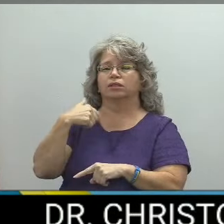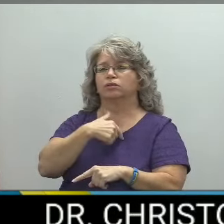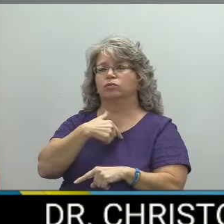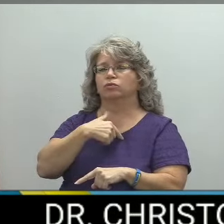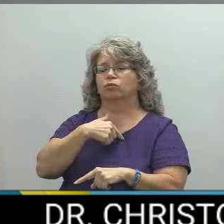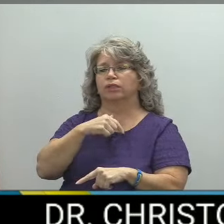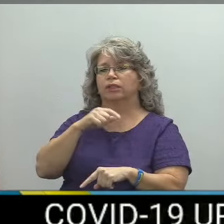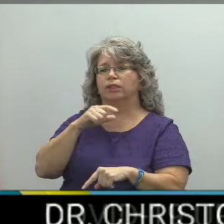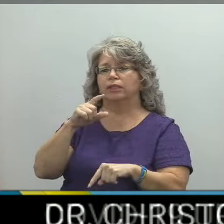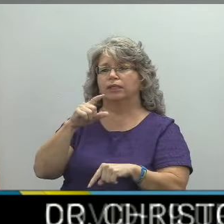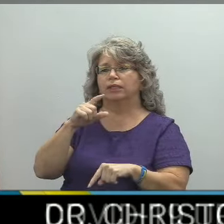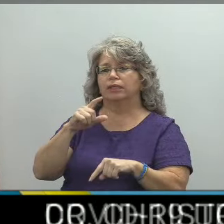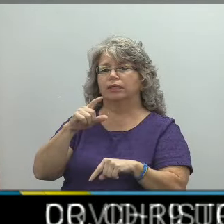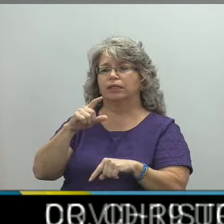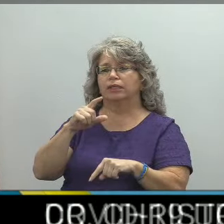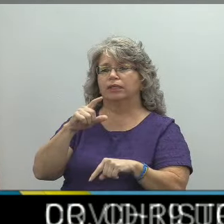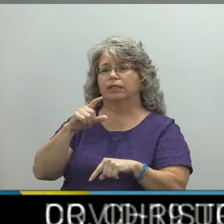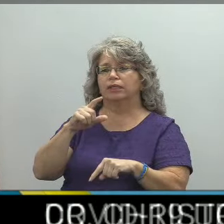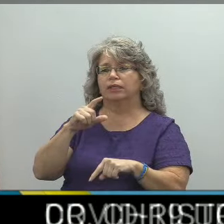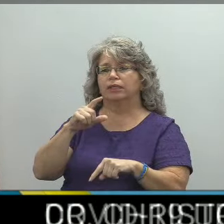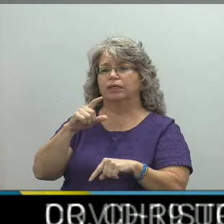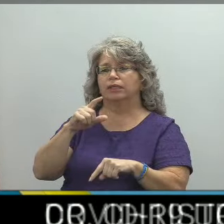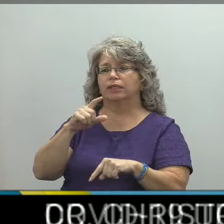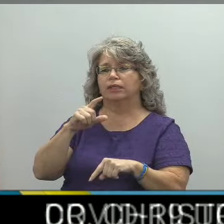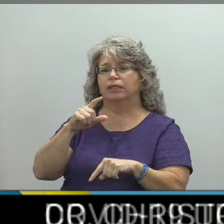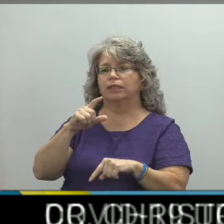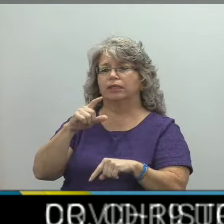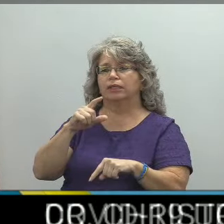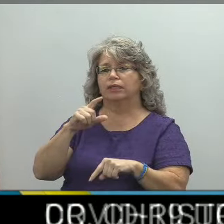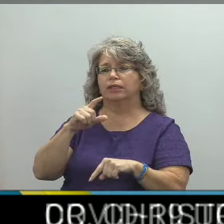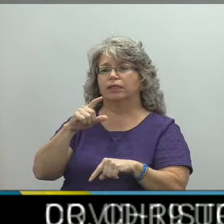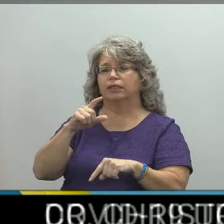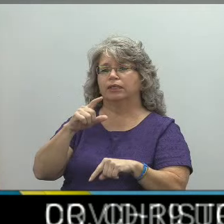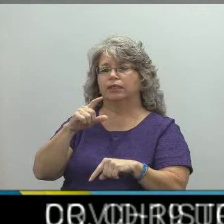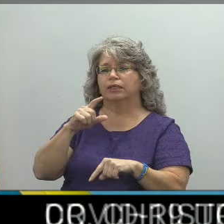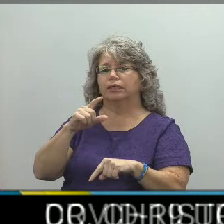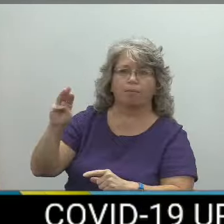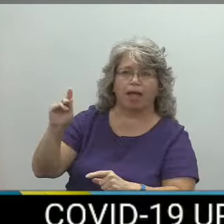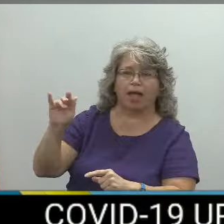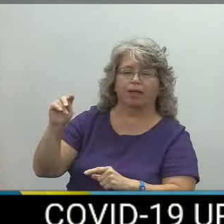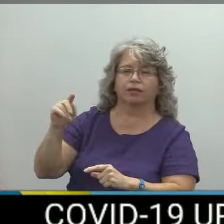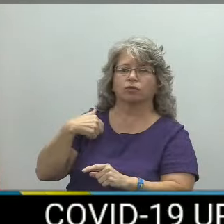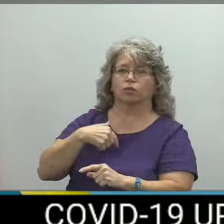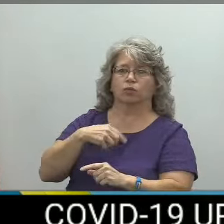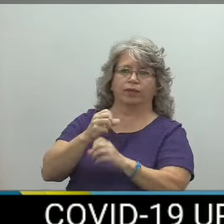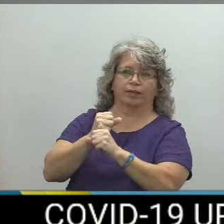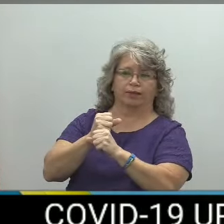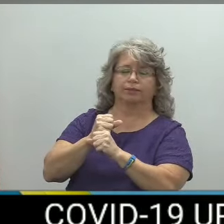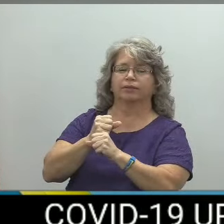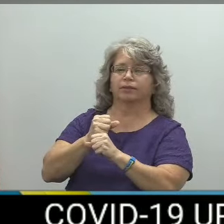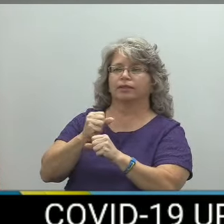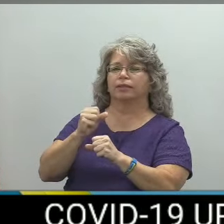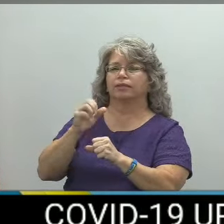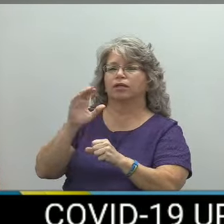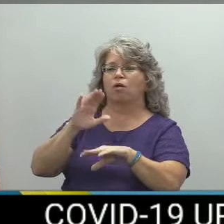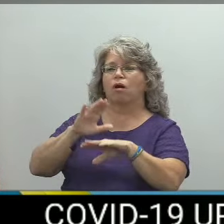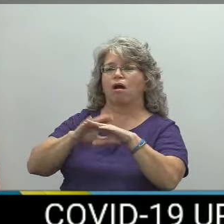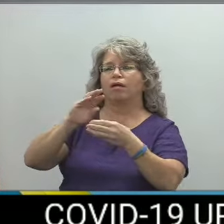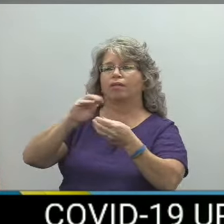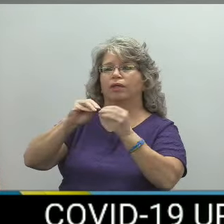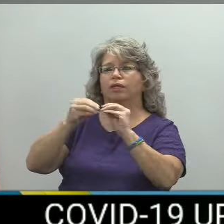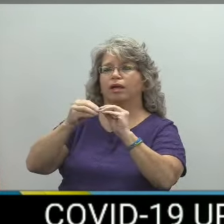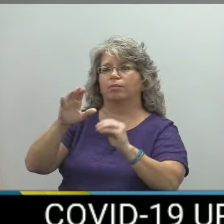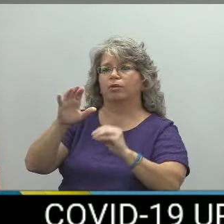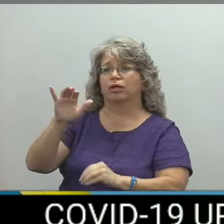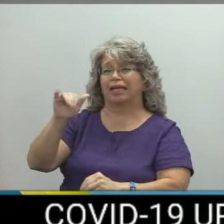predicting changes to data formats that we receive as we are to predicting what's going to happen with Omicron. So on the cases,